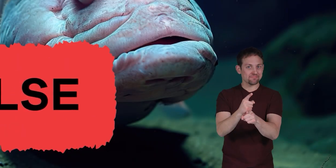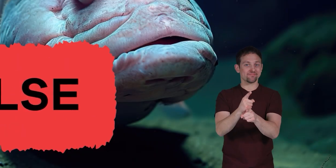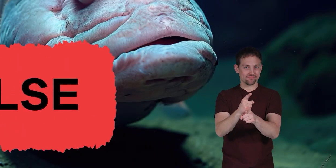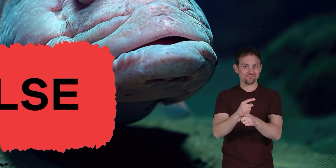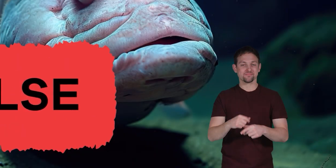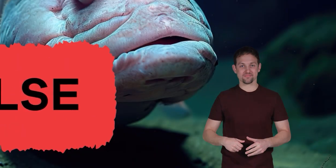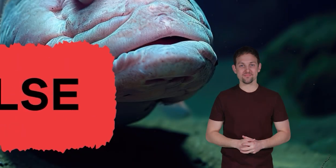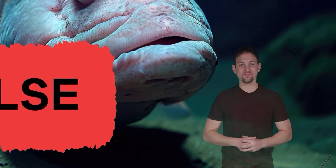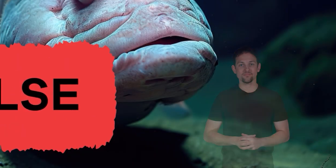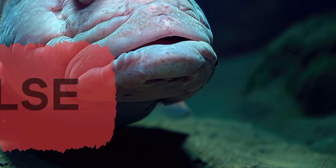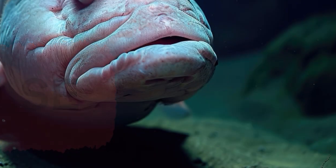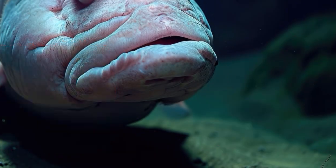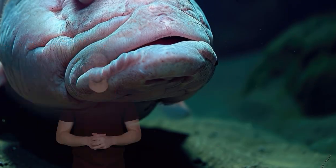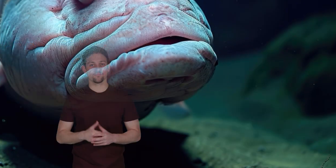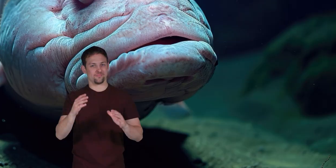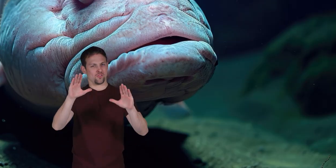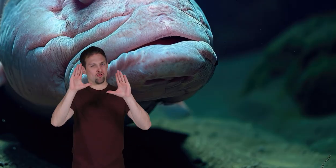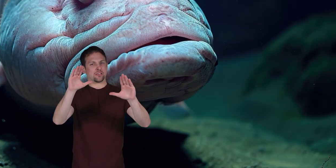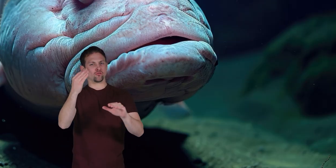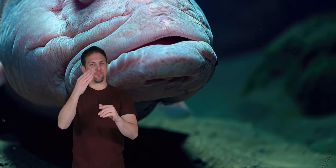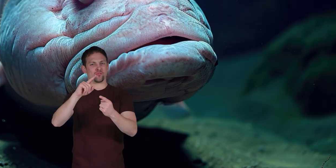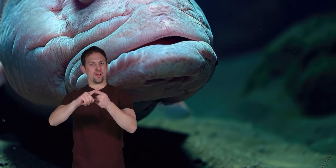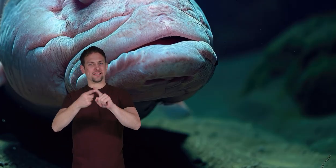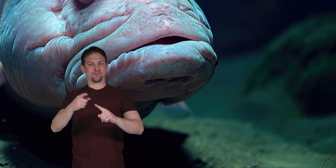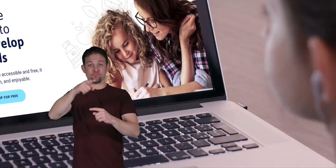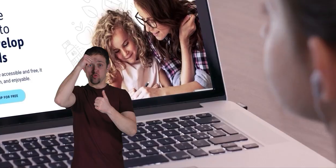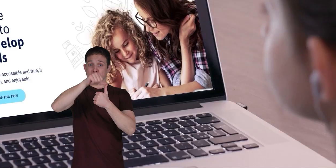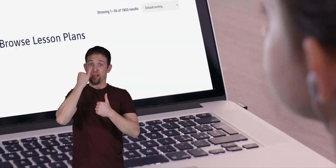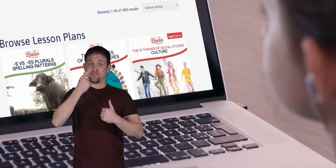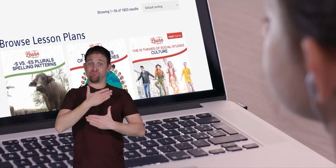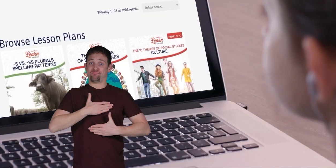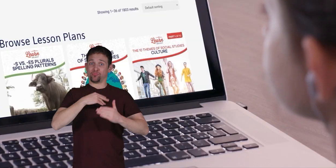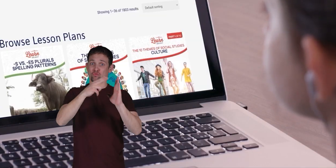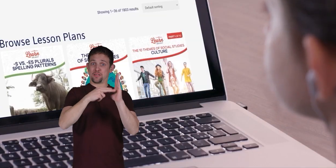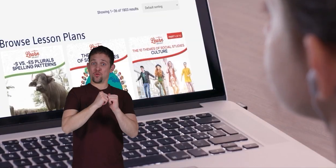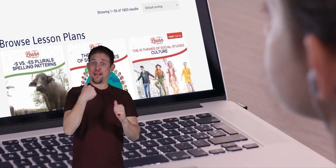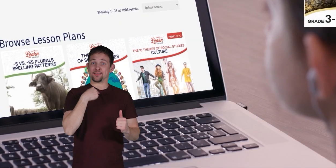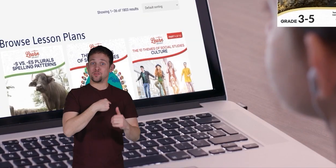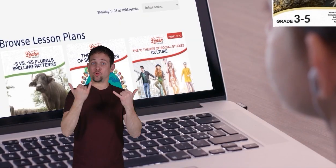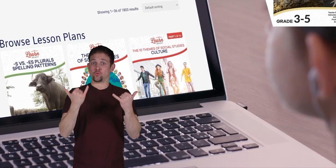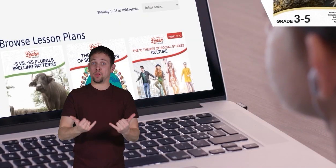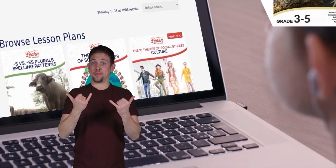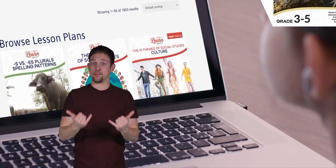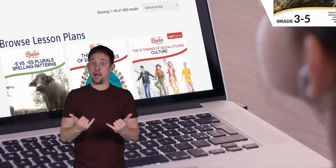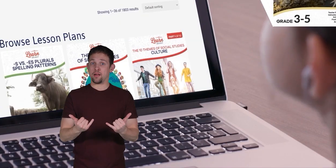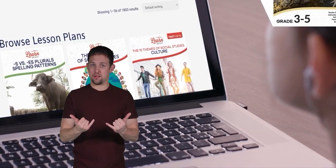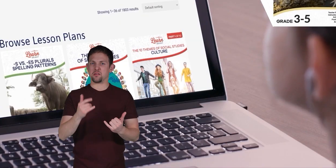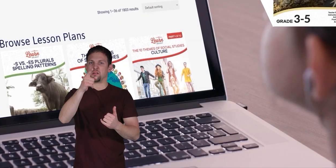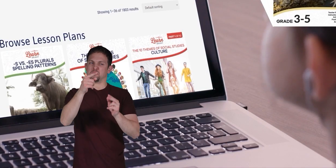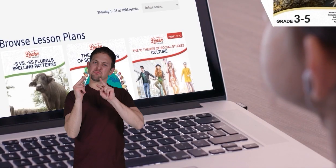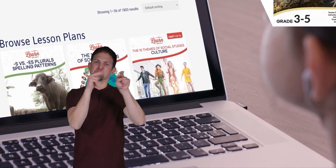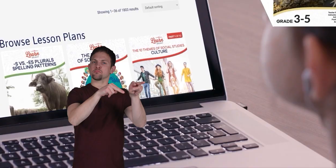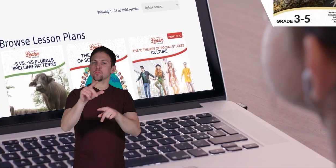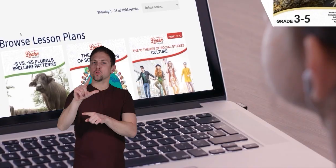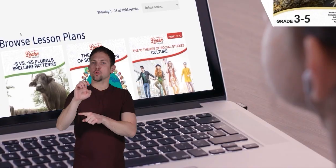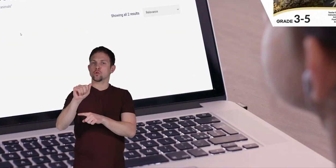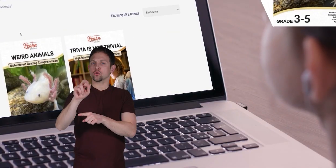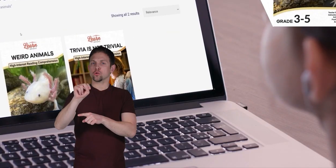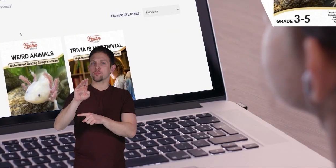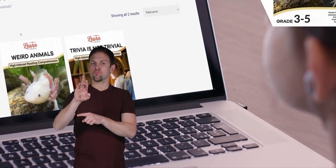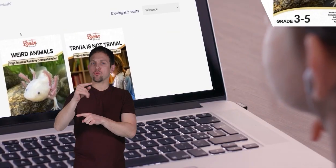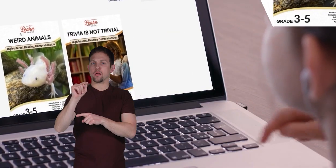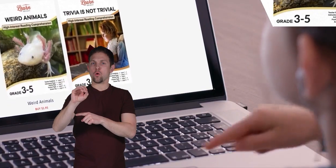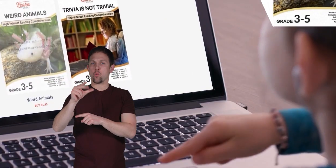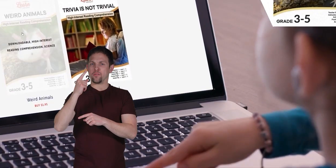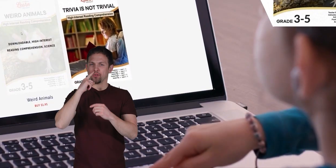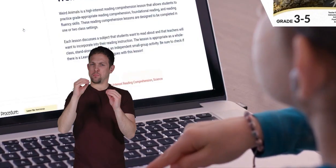that's correct great job friends remember if you enjoyed reading along with us today check out learnbright